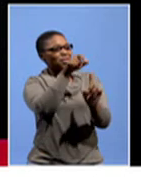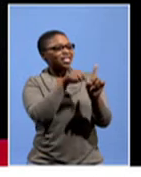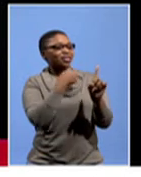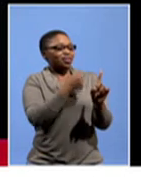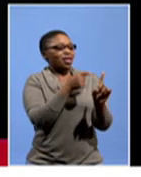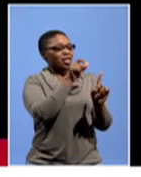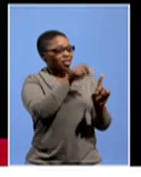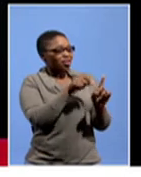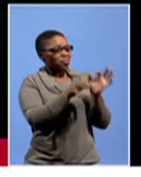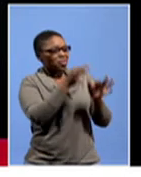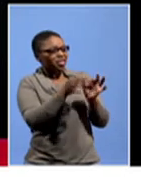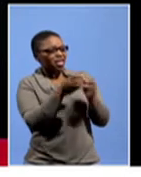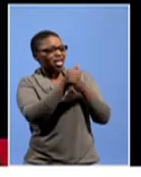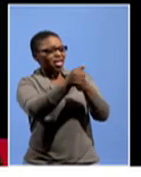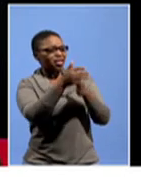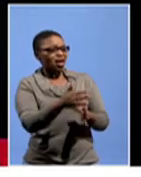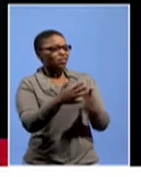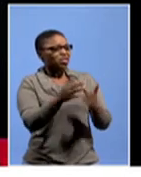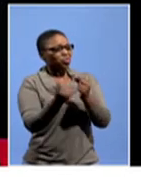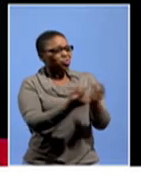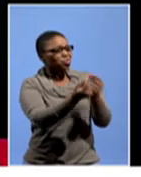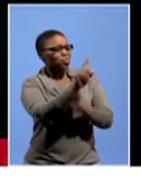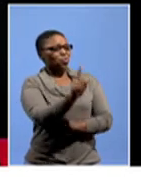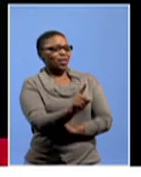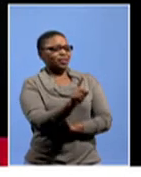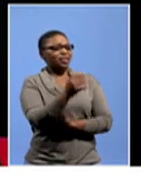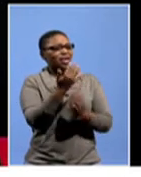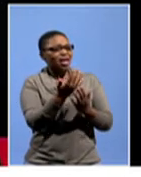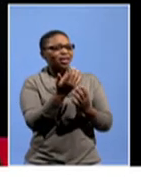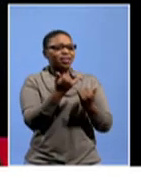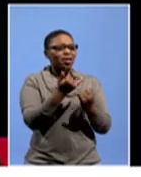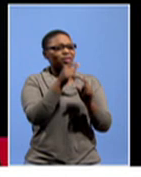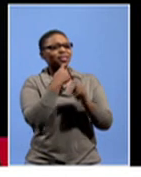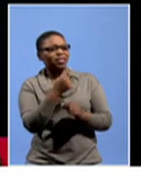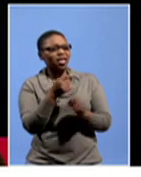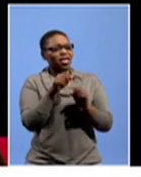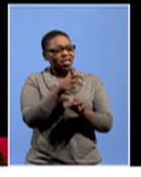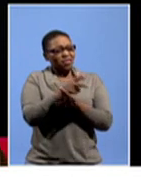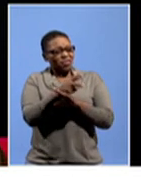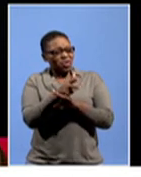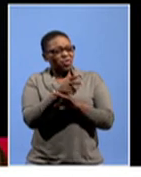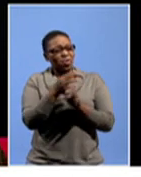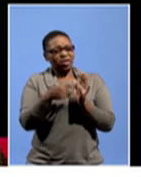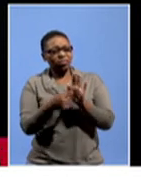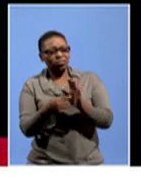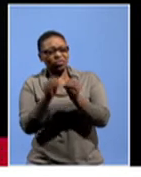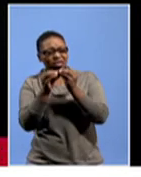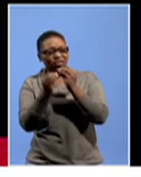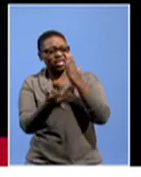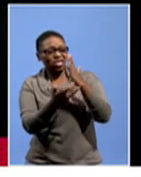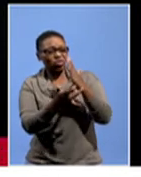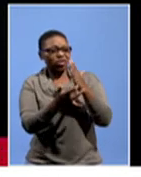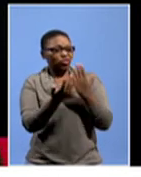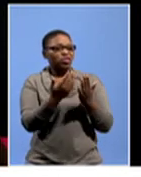this particular political leader of Party A is saying these and these things and manipulating a video to make it look like they're saying something when they